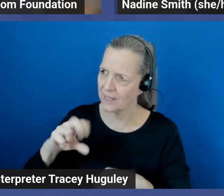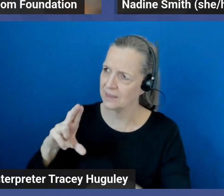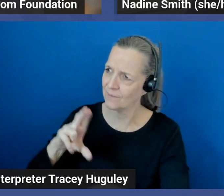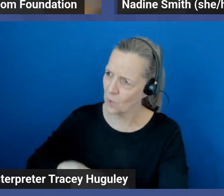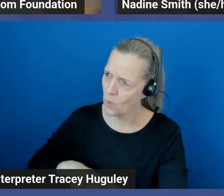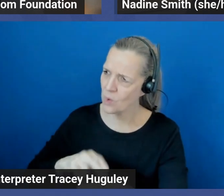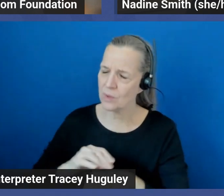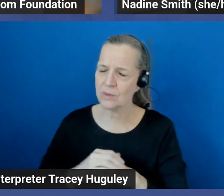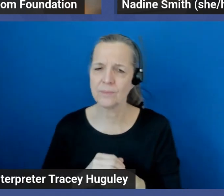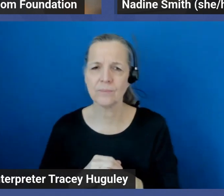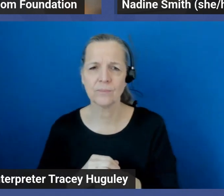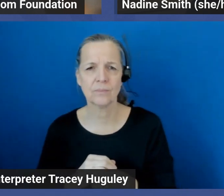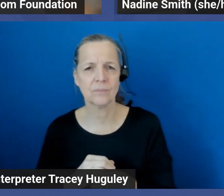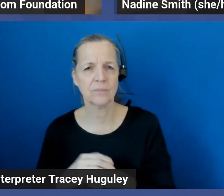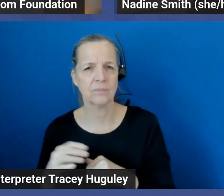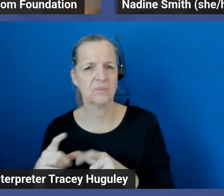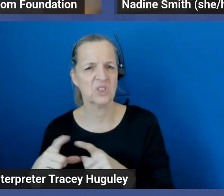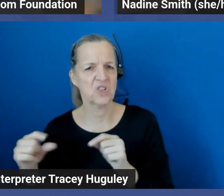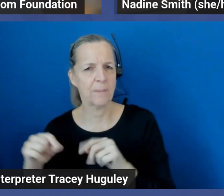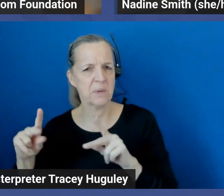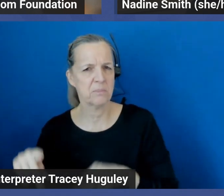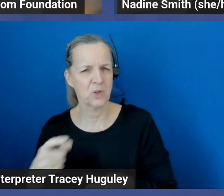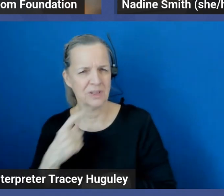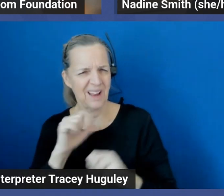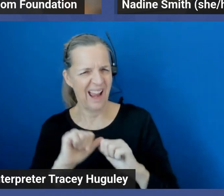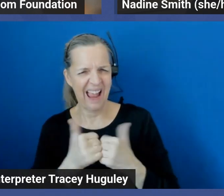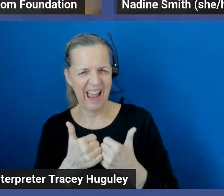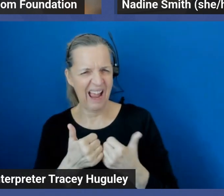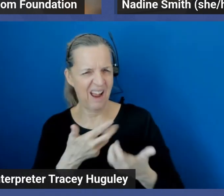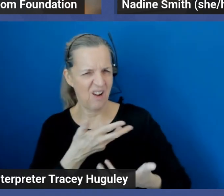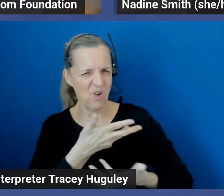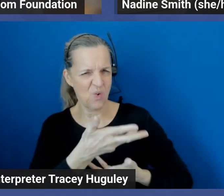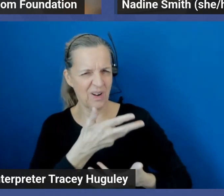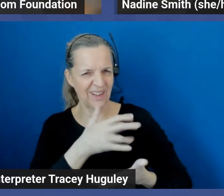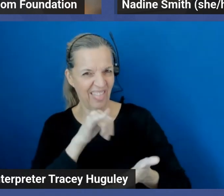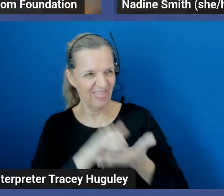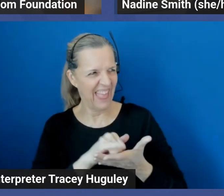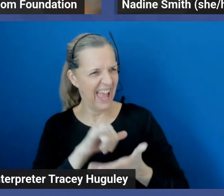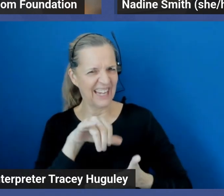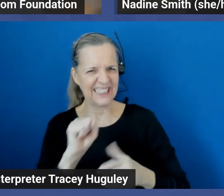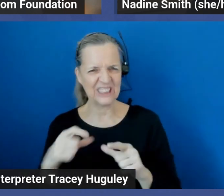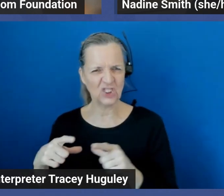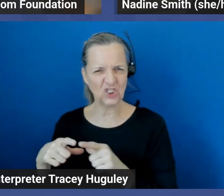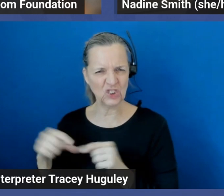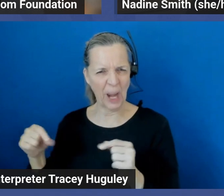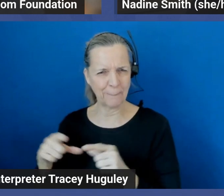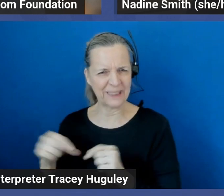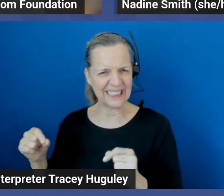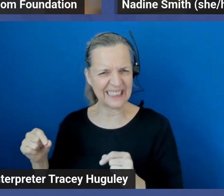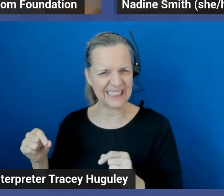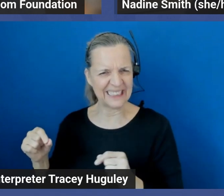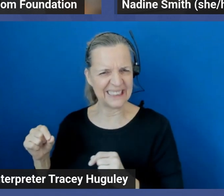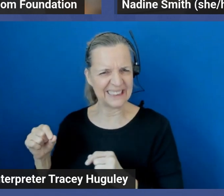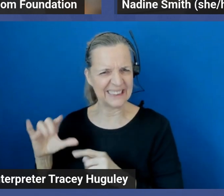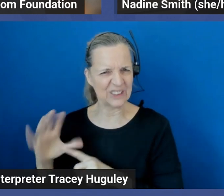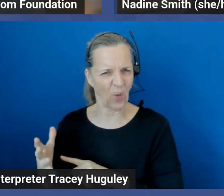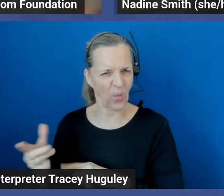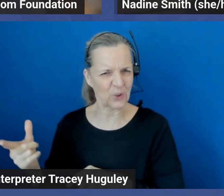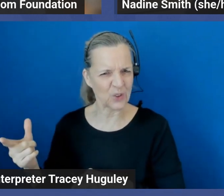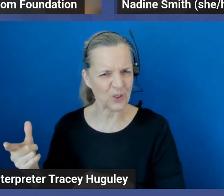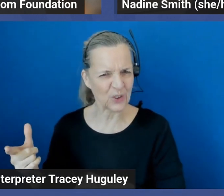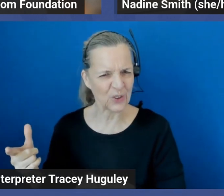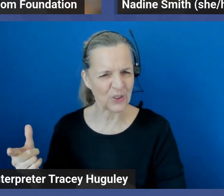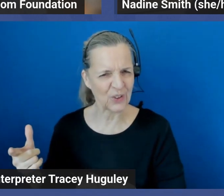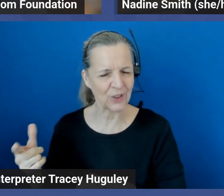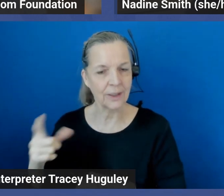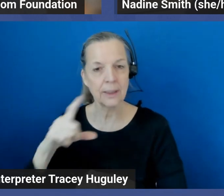course. And he said, how do they relate to it? It's so Japanese. Oh, wow. Because